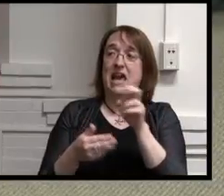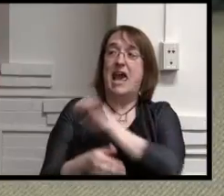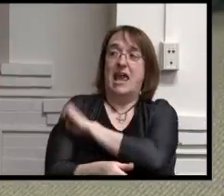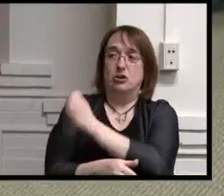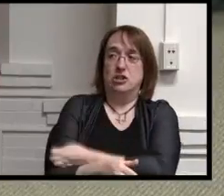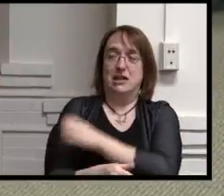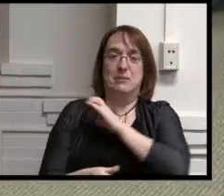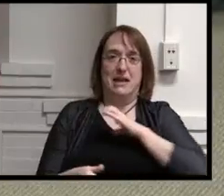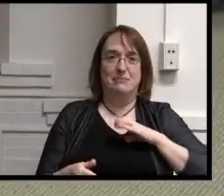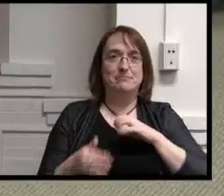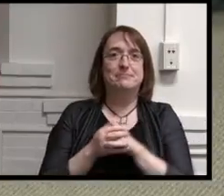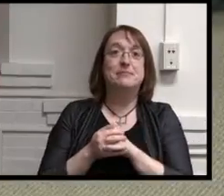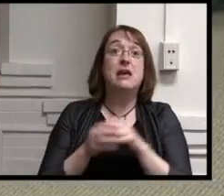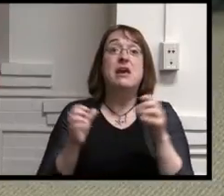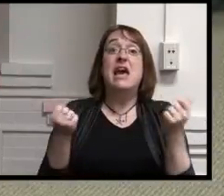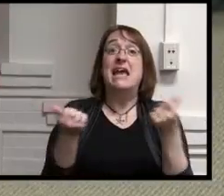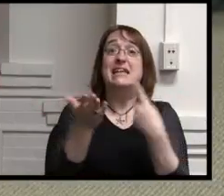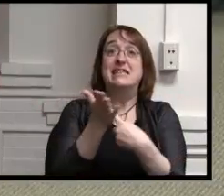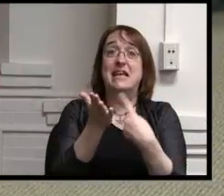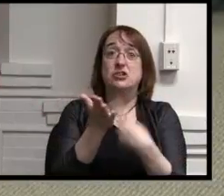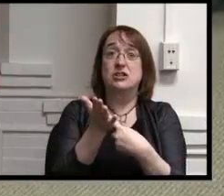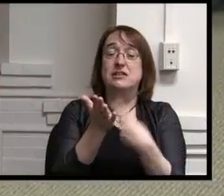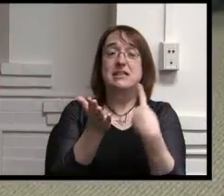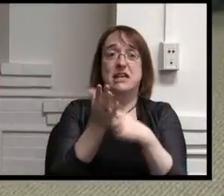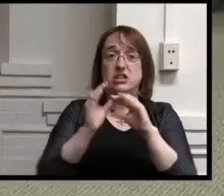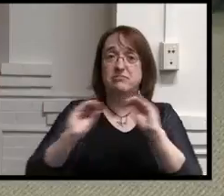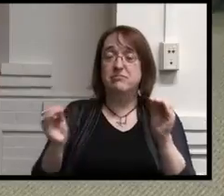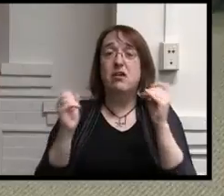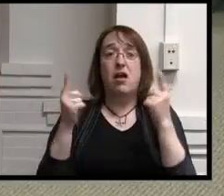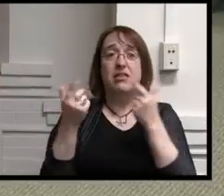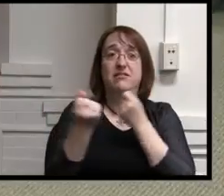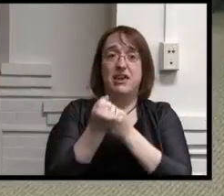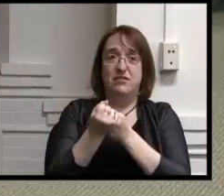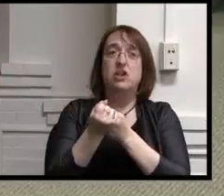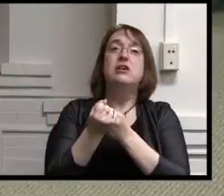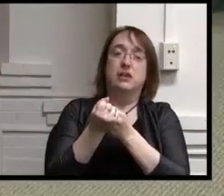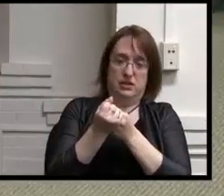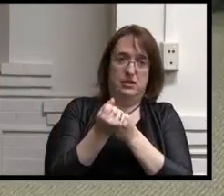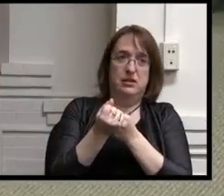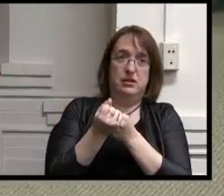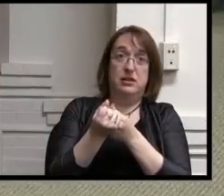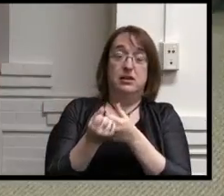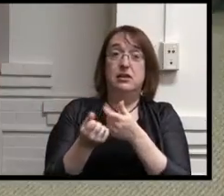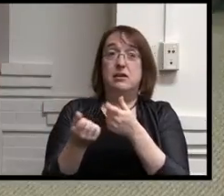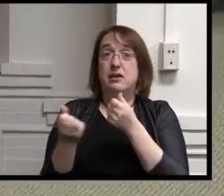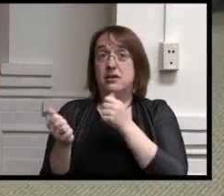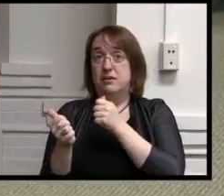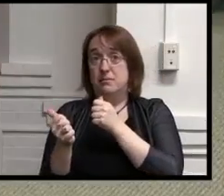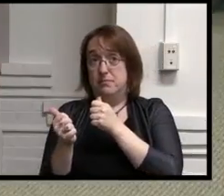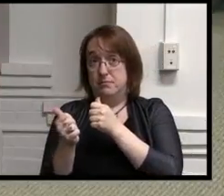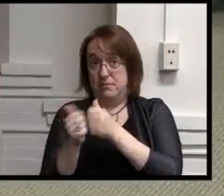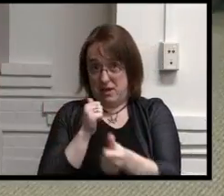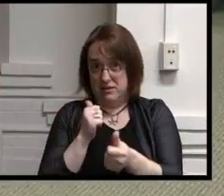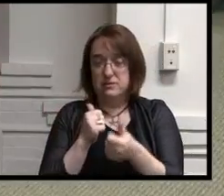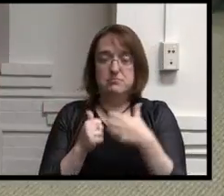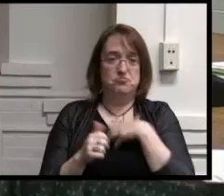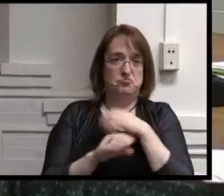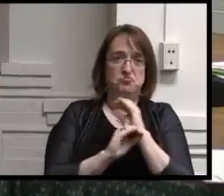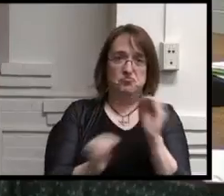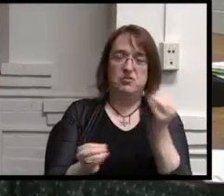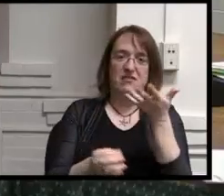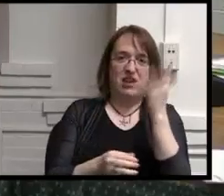Is there any discussion? Hearing none, all those in favor, please say aye. Aye. Any opposed or abstaining? That carries